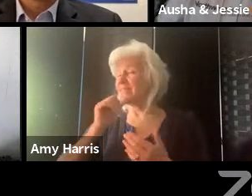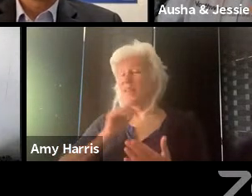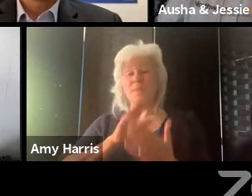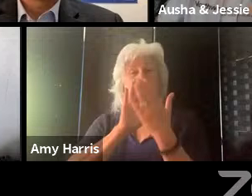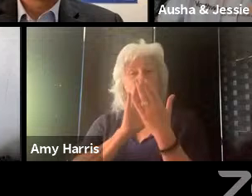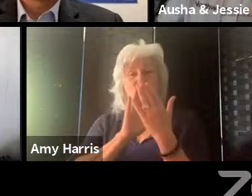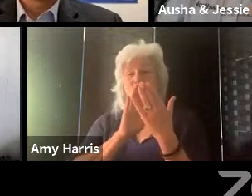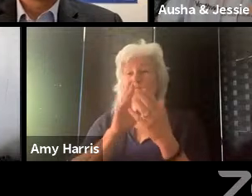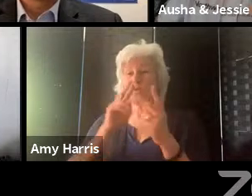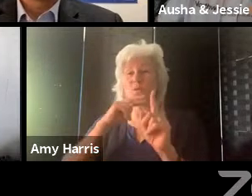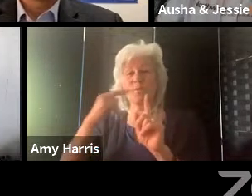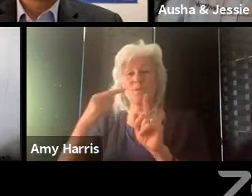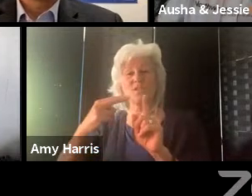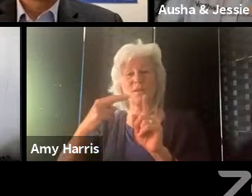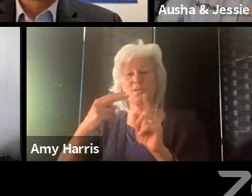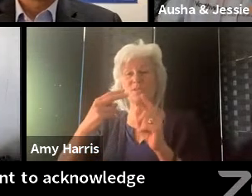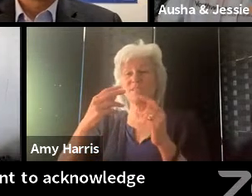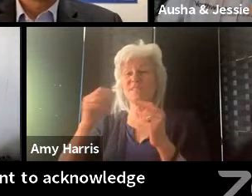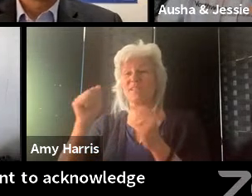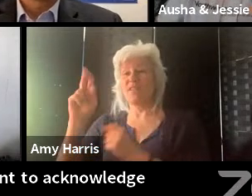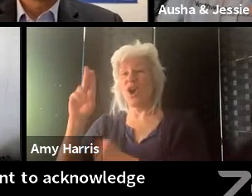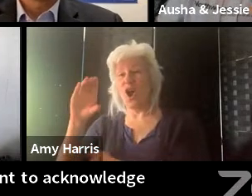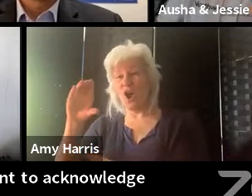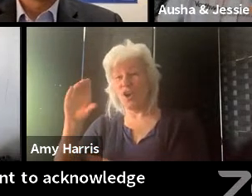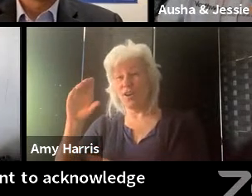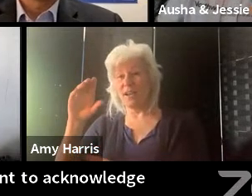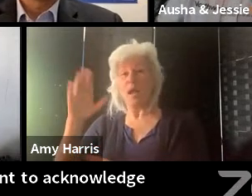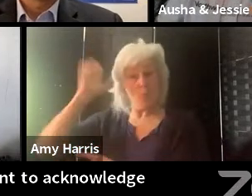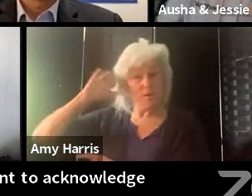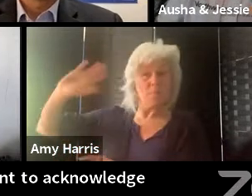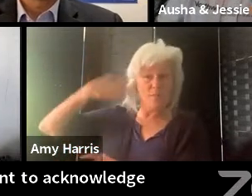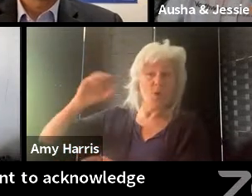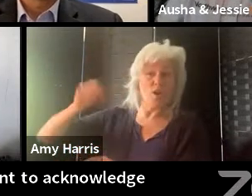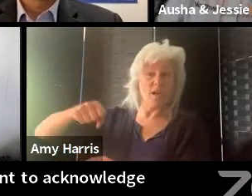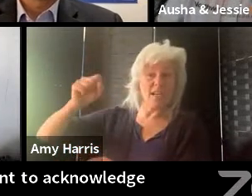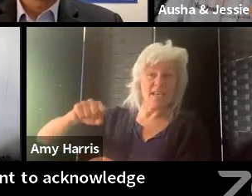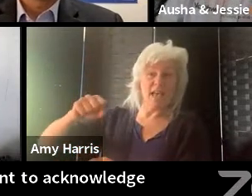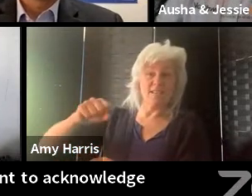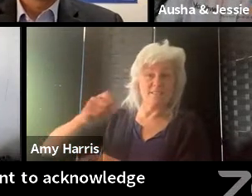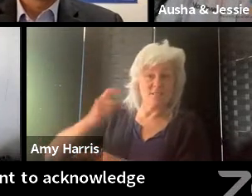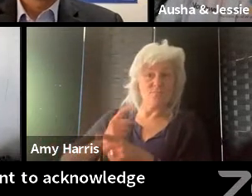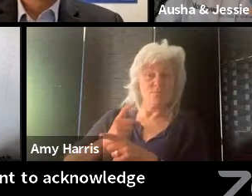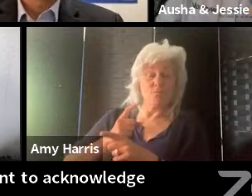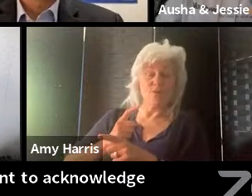the perception of the ARC. That was a historical perception. And she's right.